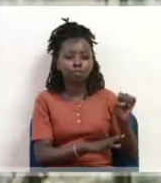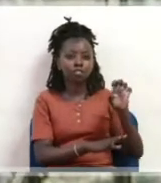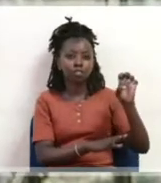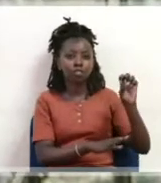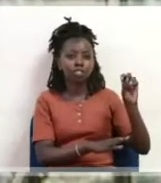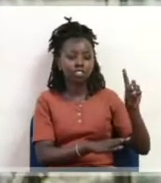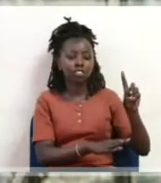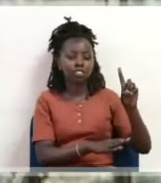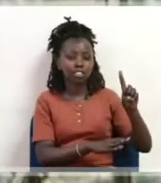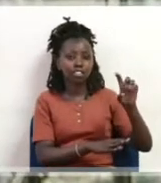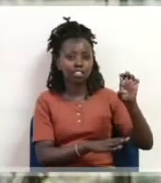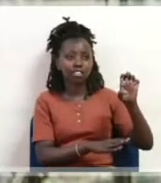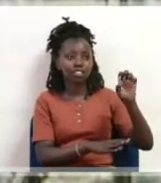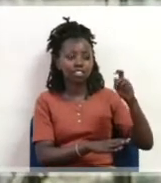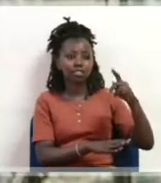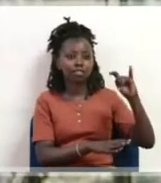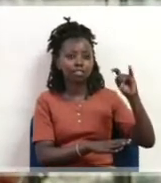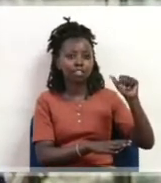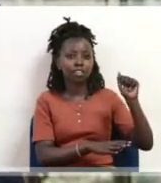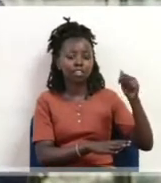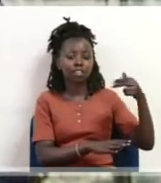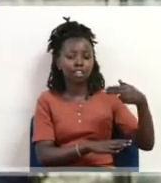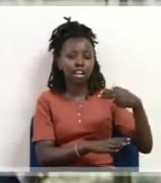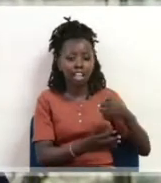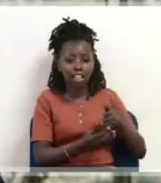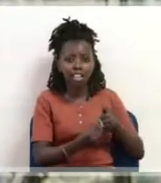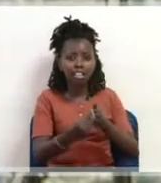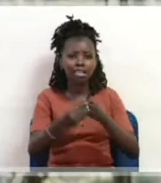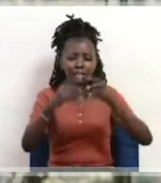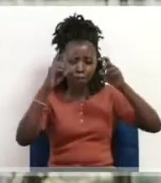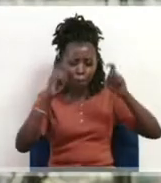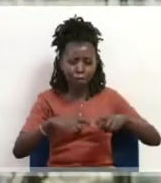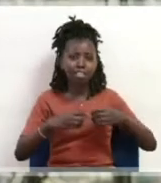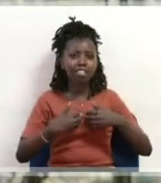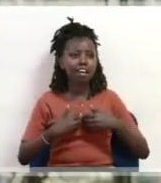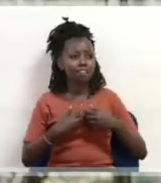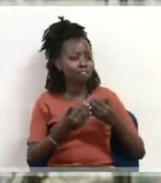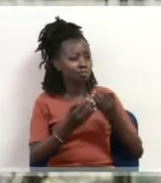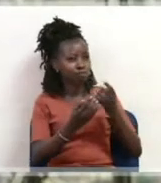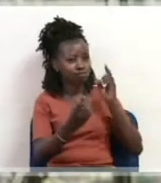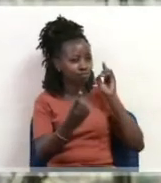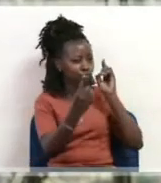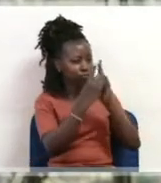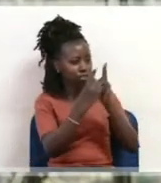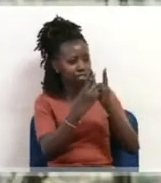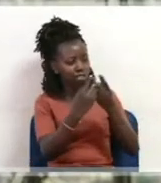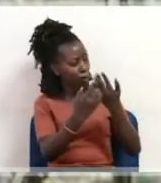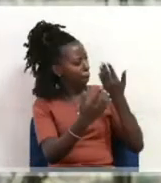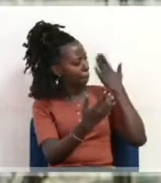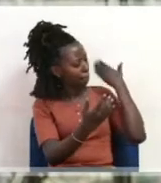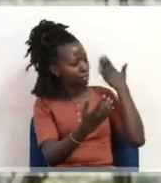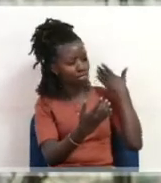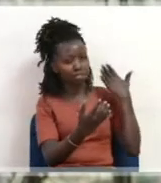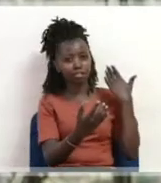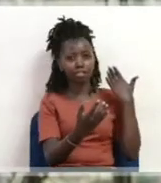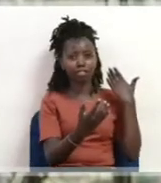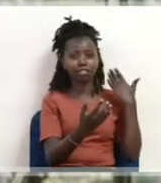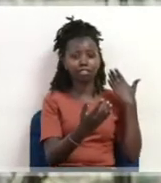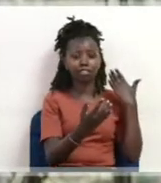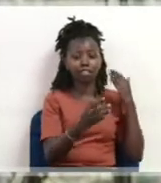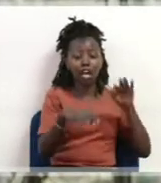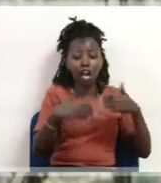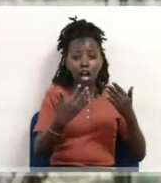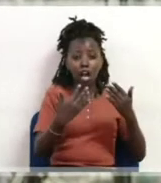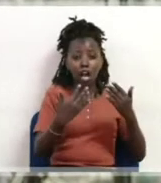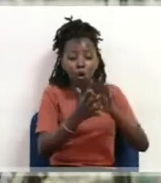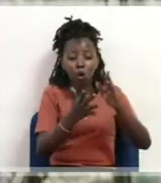past. They had both good and bad past. Their glorious past had provided for